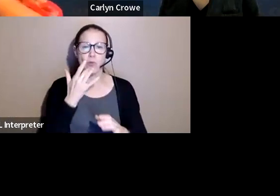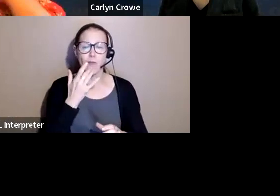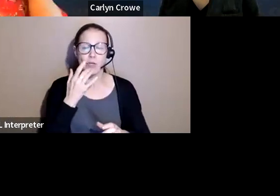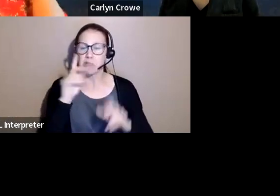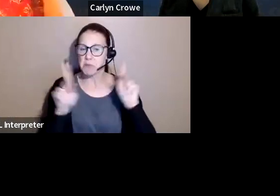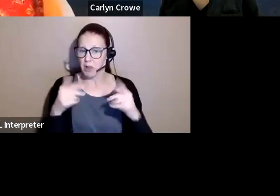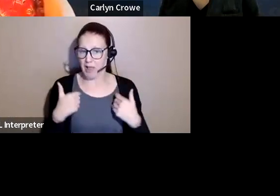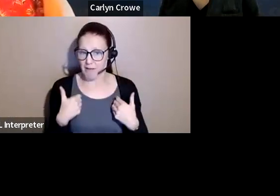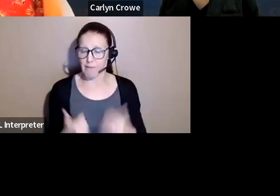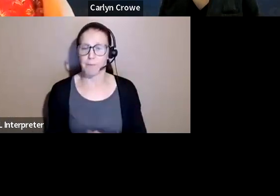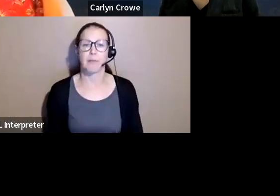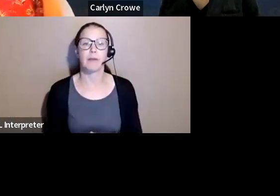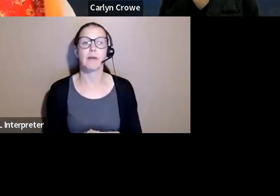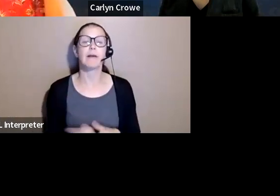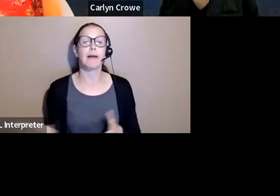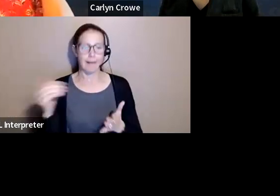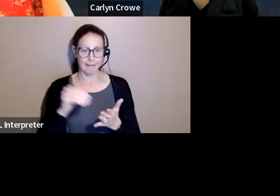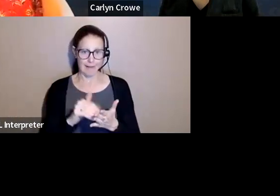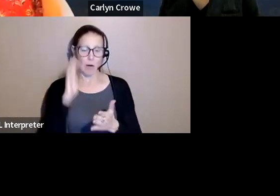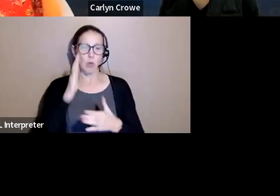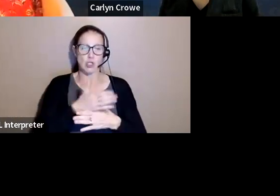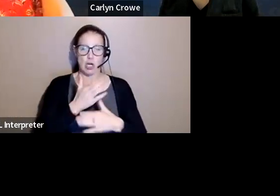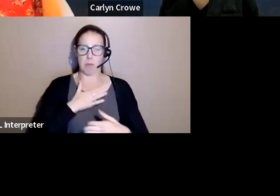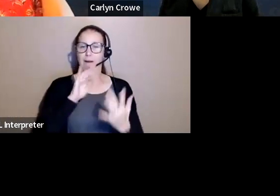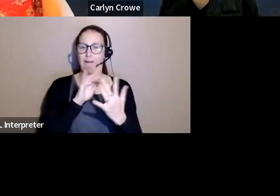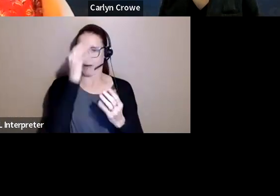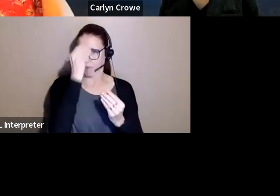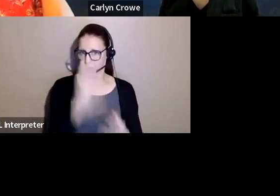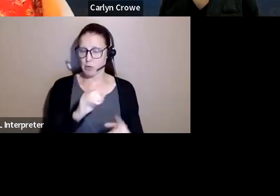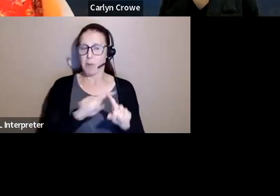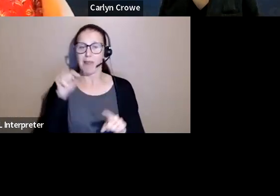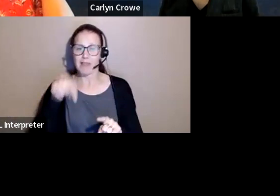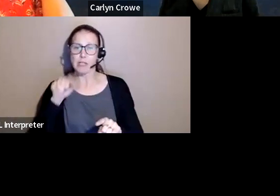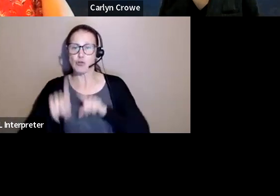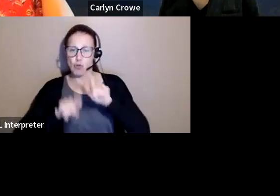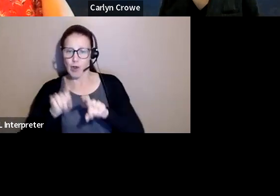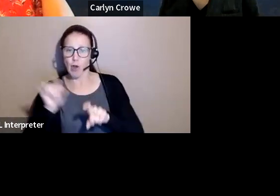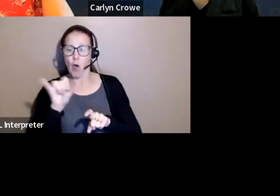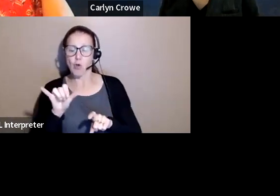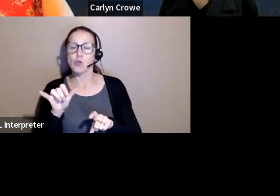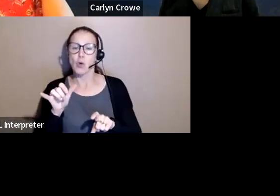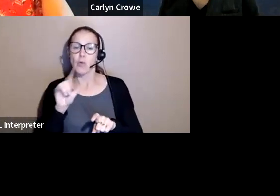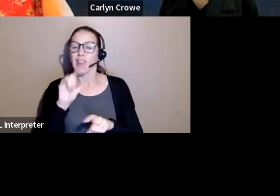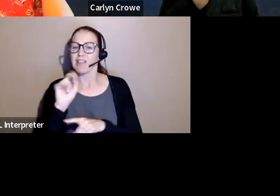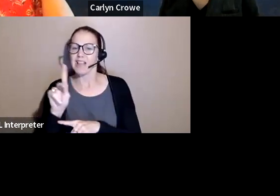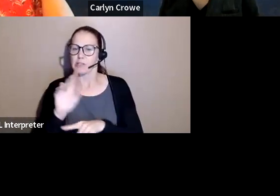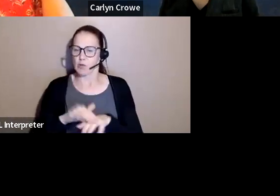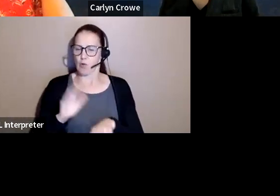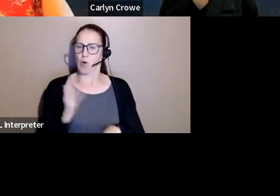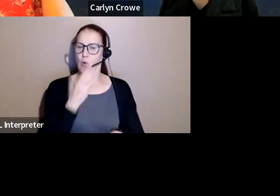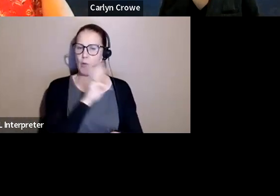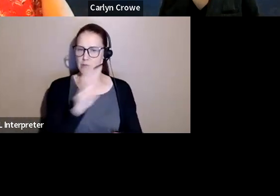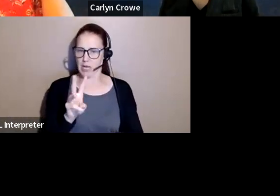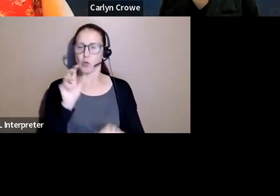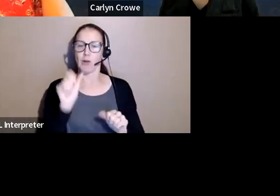have. So again, I'll be sharing my contact information, but this survey link is on our website.